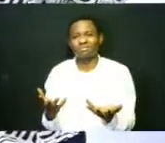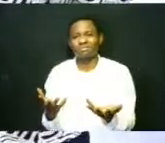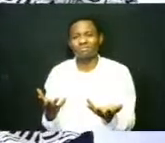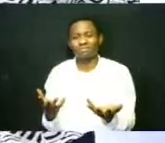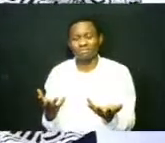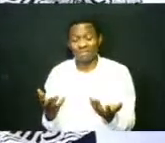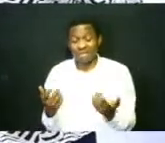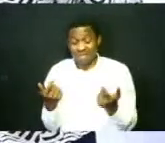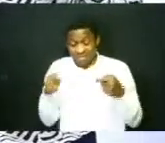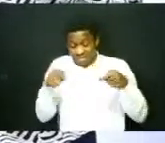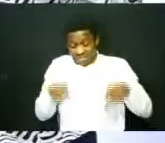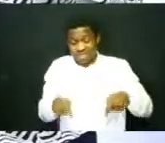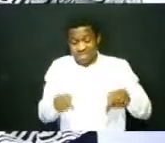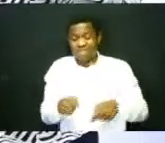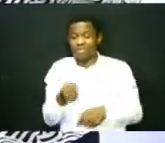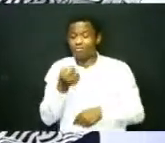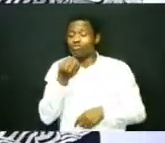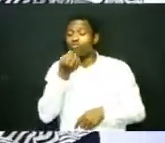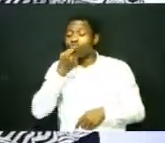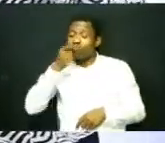pronounce the favor of the Lord upon